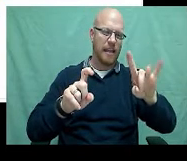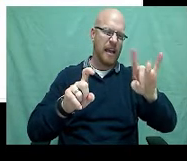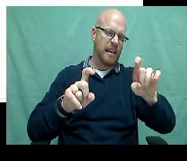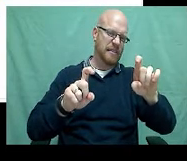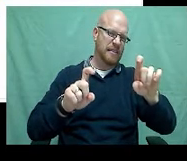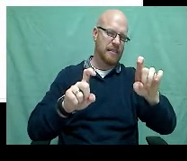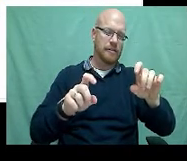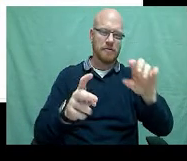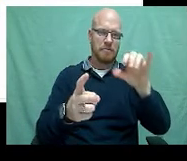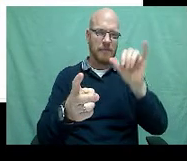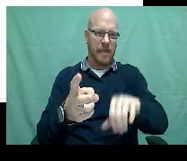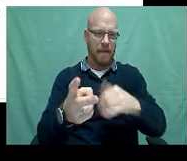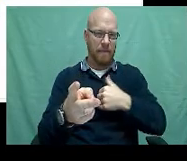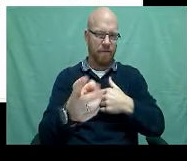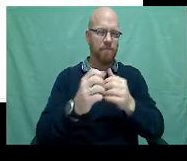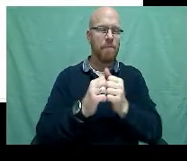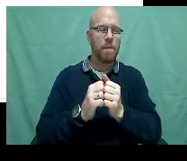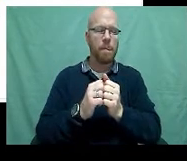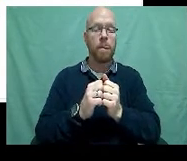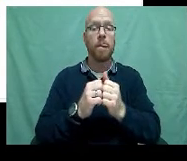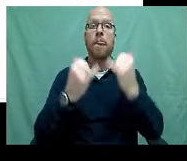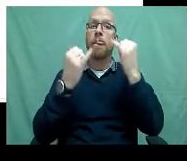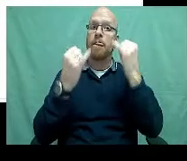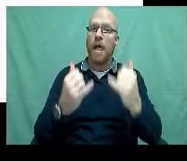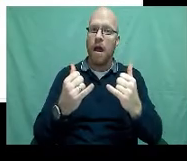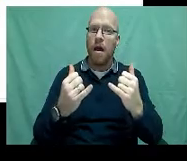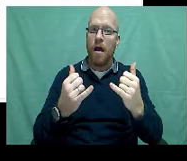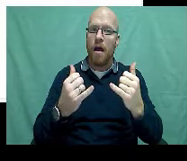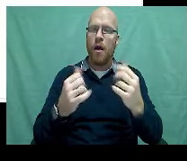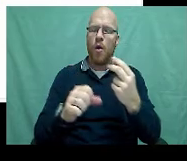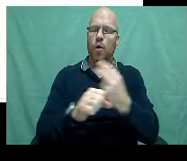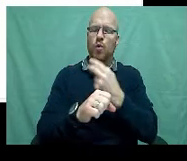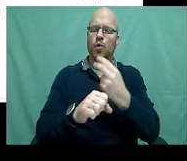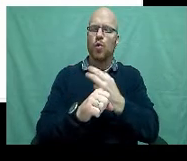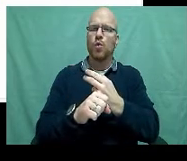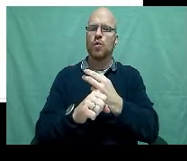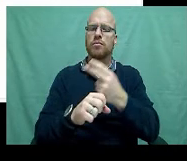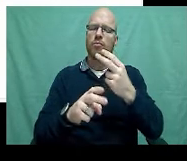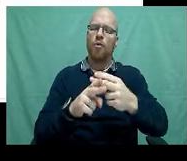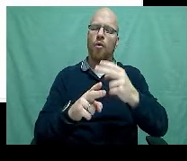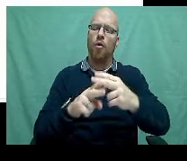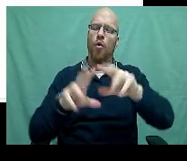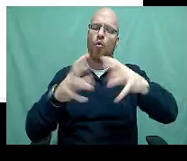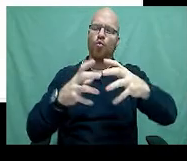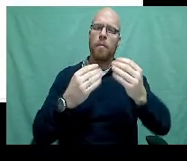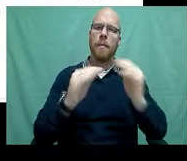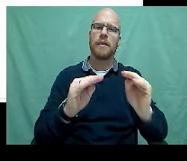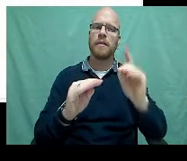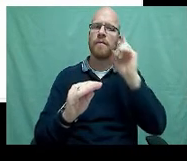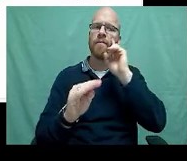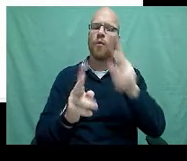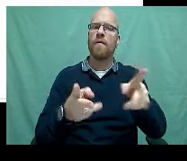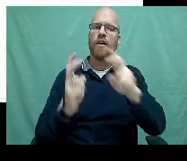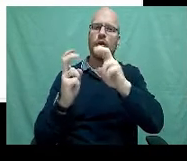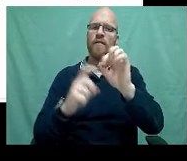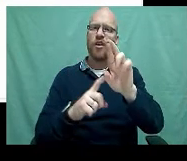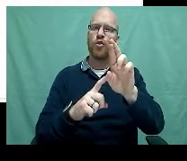we split it into two terms, 8x and 7x. Now, we're going to use a method called the grouping method for factoring.